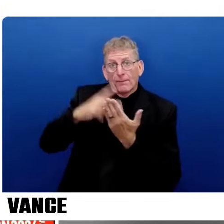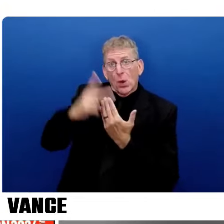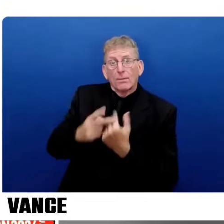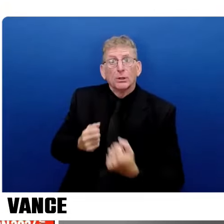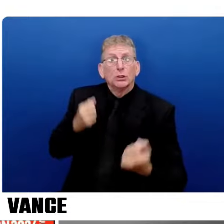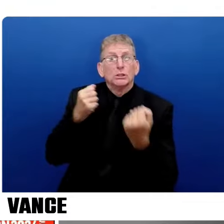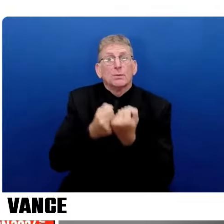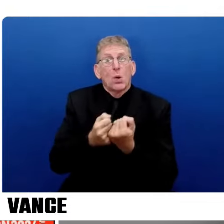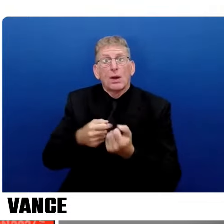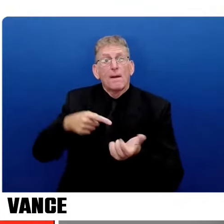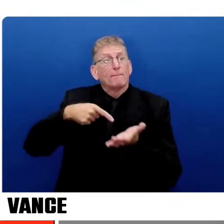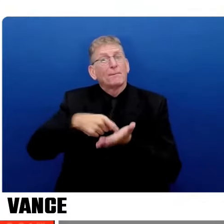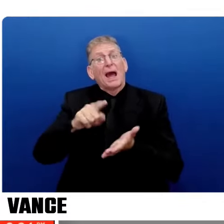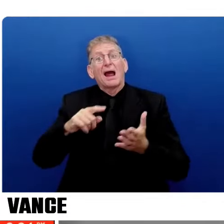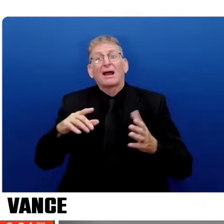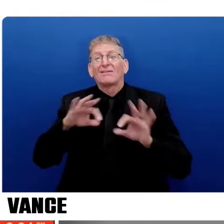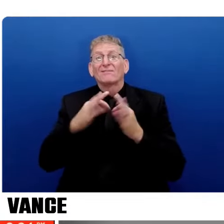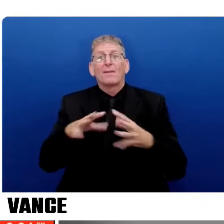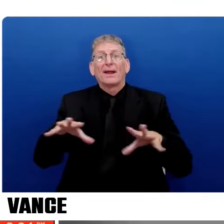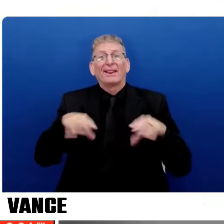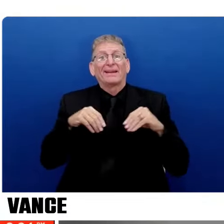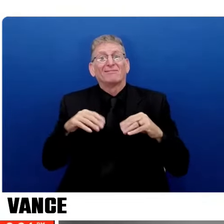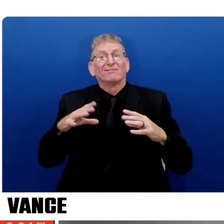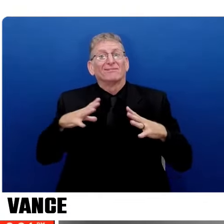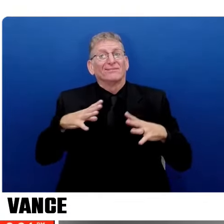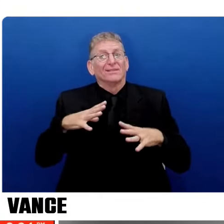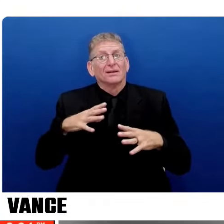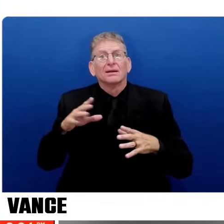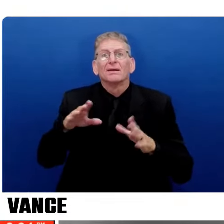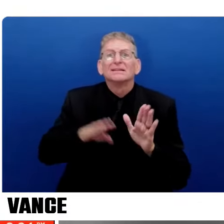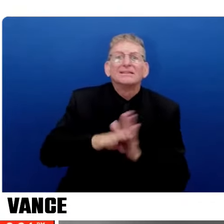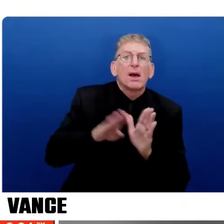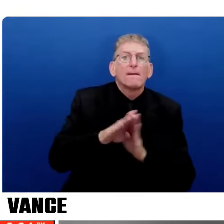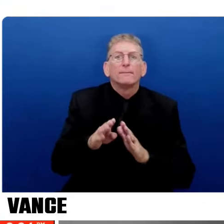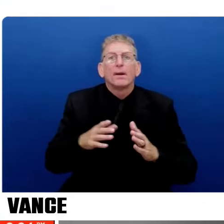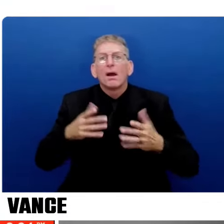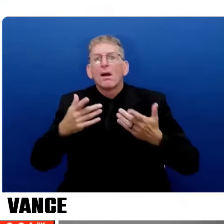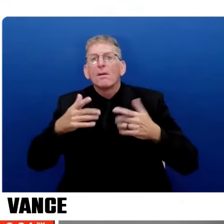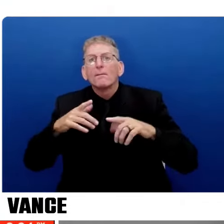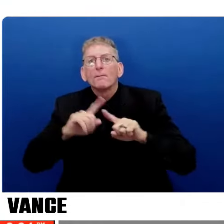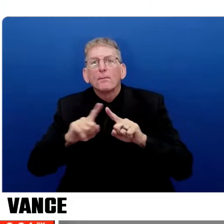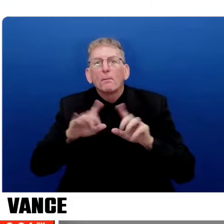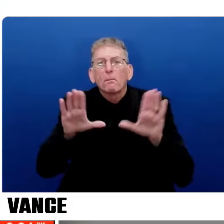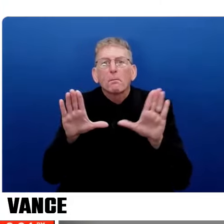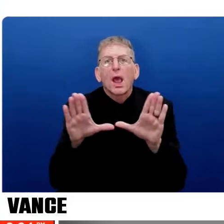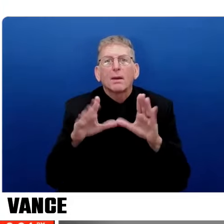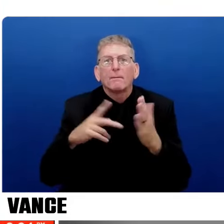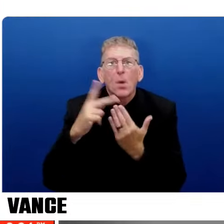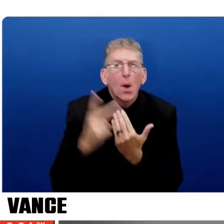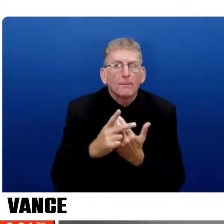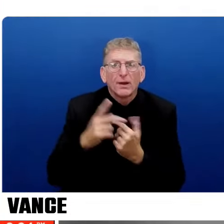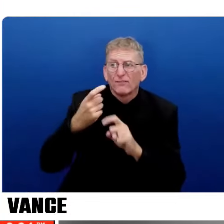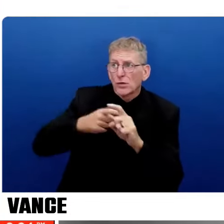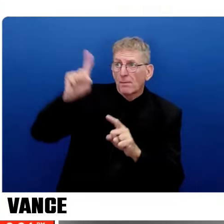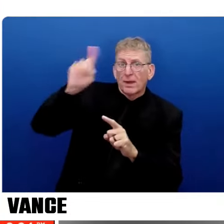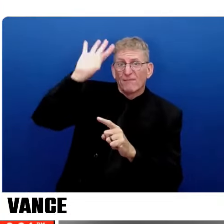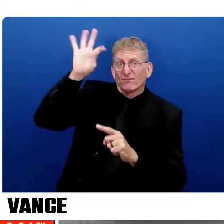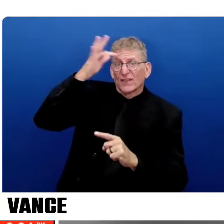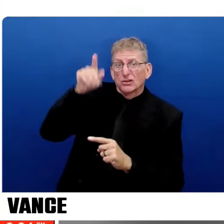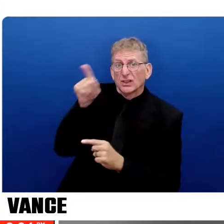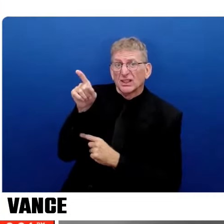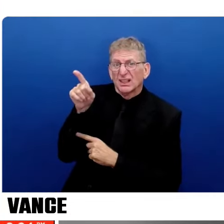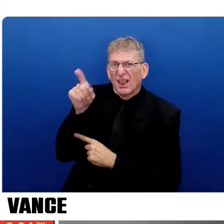Grant, and there's another block grant program that spends a lot of money from the federal government. These programs only go to one kind of child care model. Let's say you'd